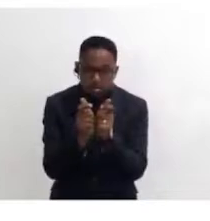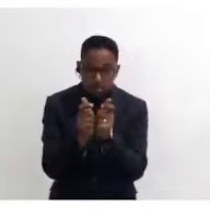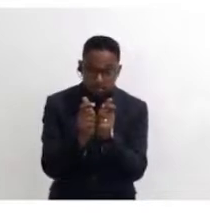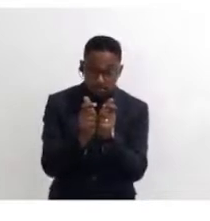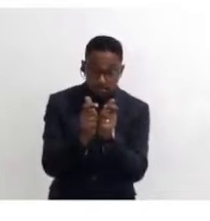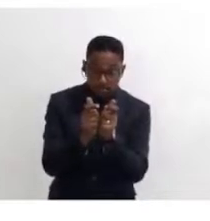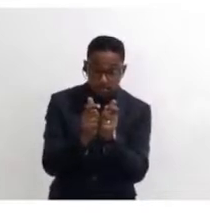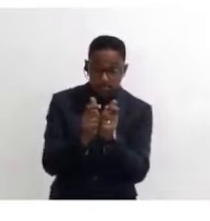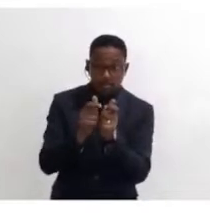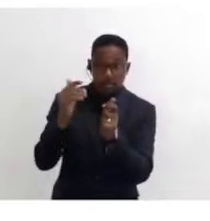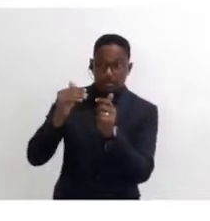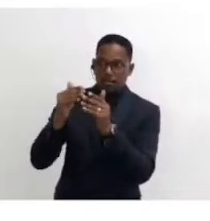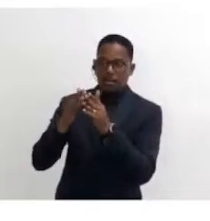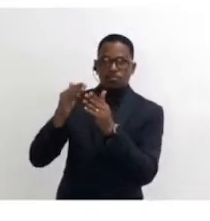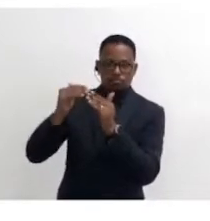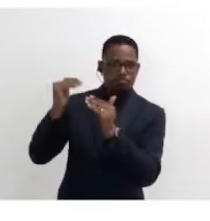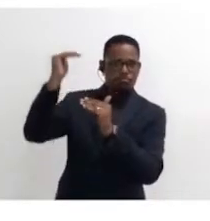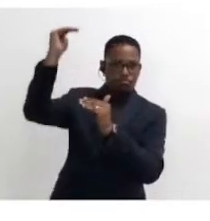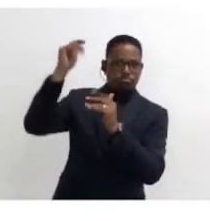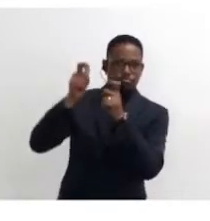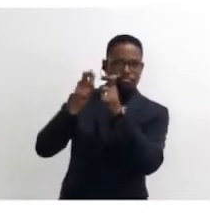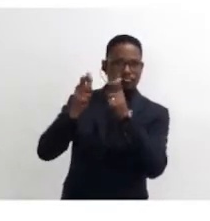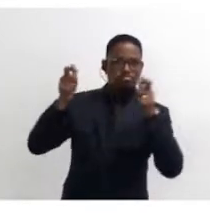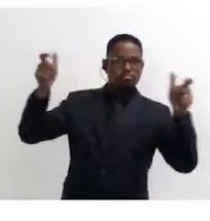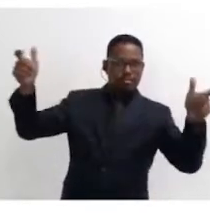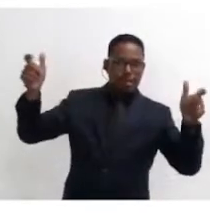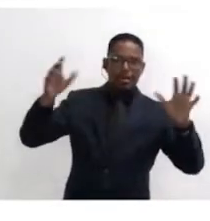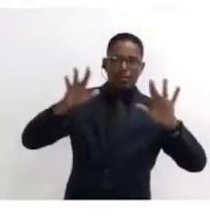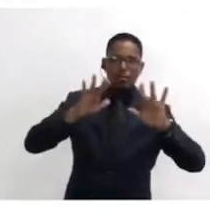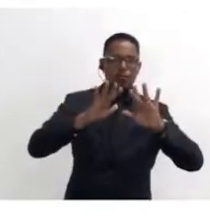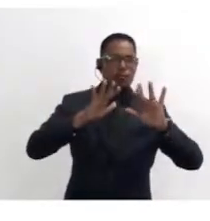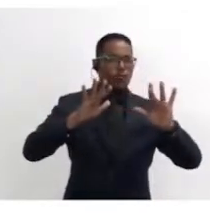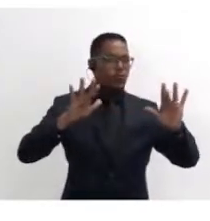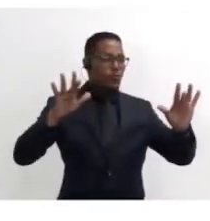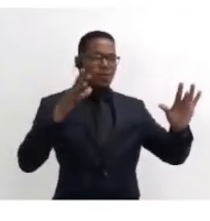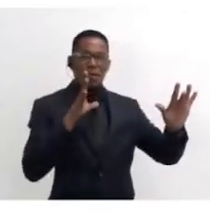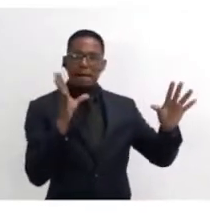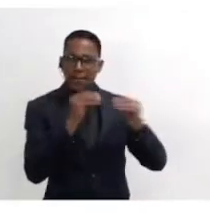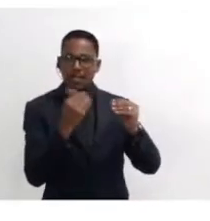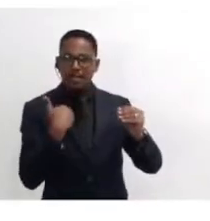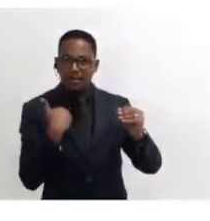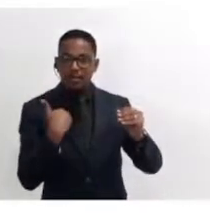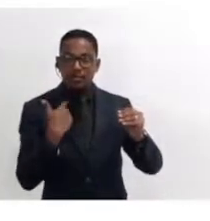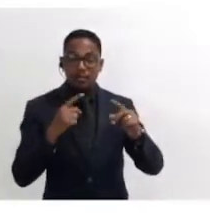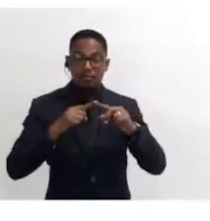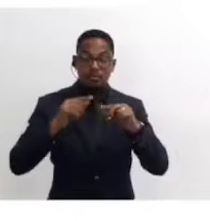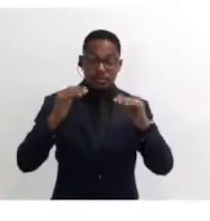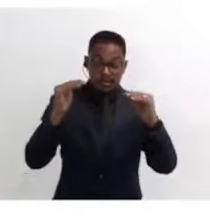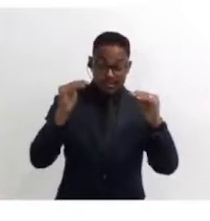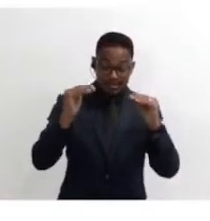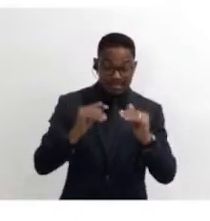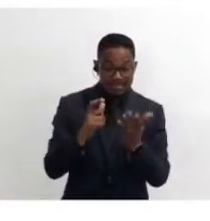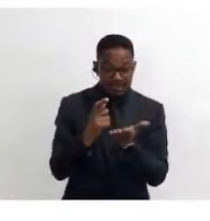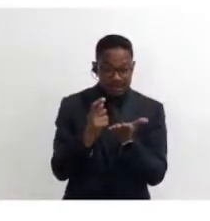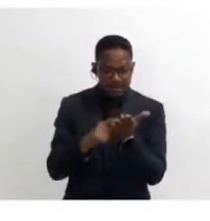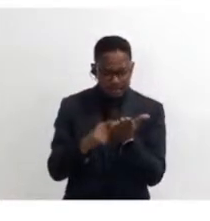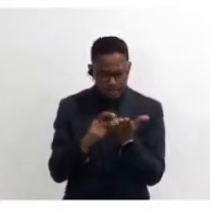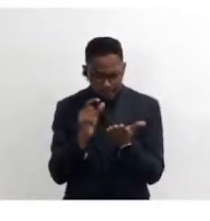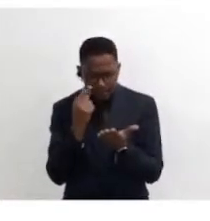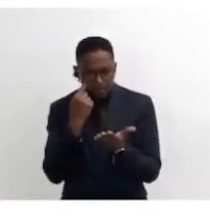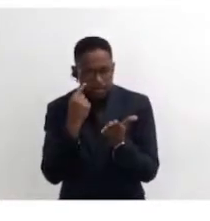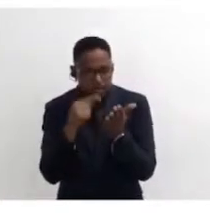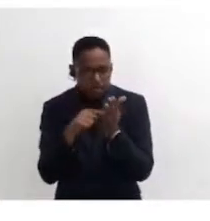and widely spaced interconnects. So there's this progression even on the chip of going from something very small to something larger that can be dealt